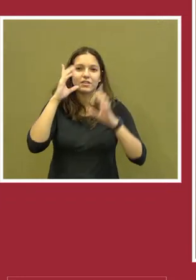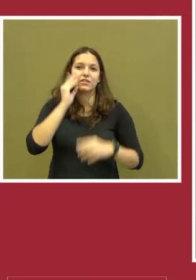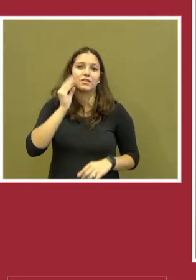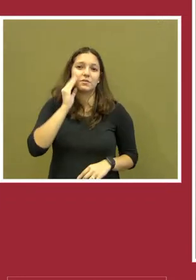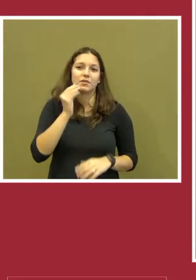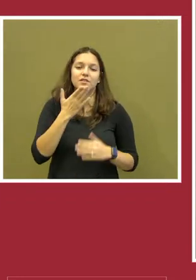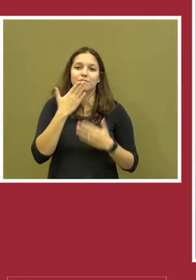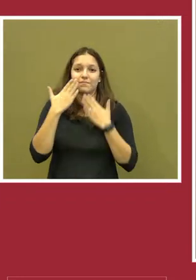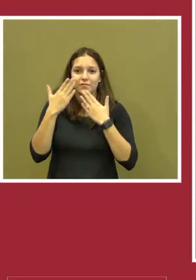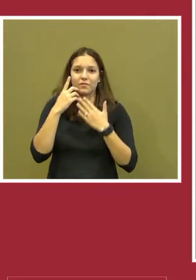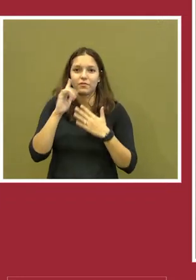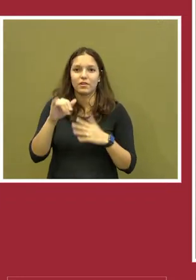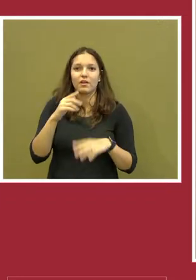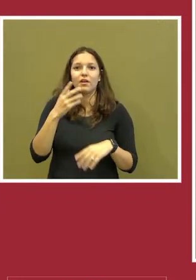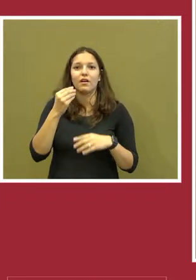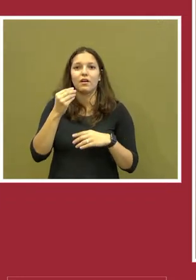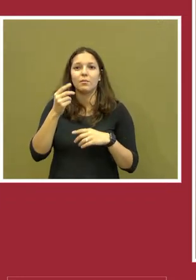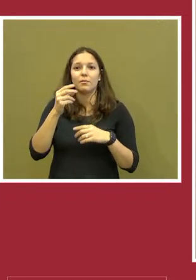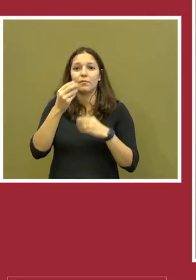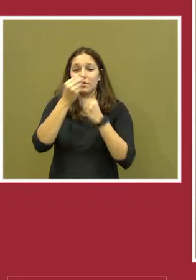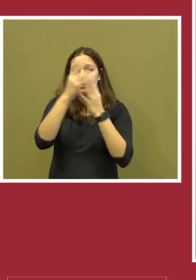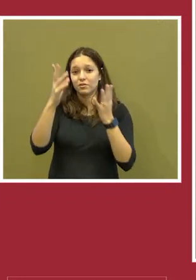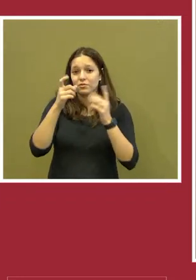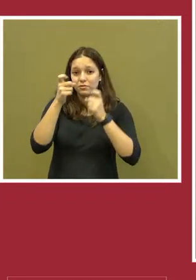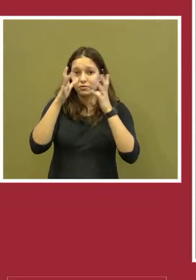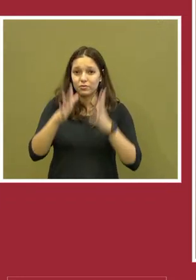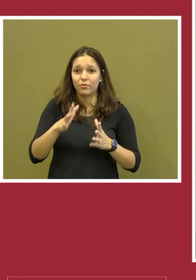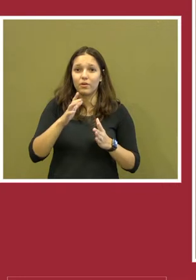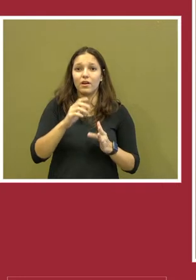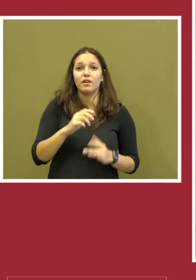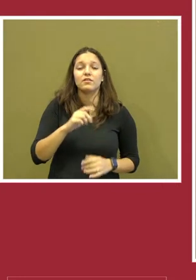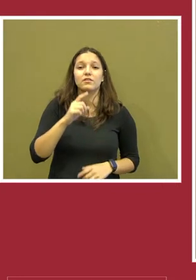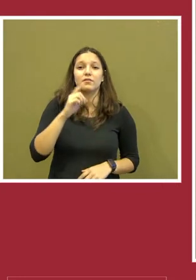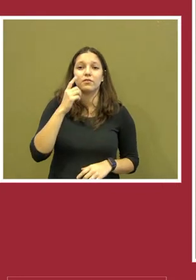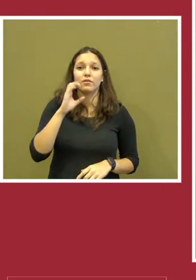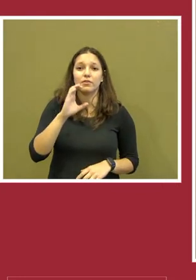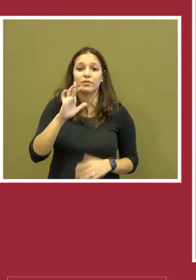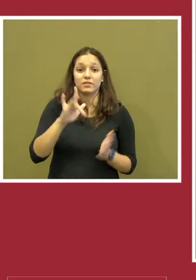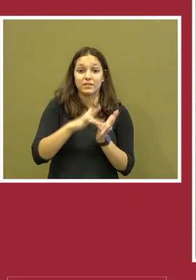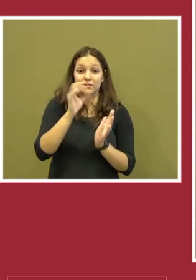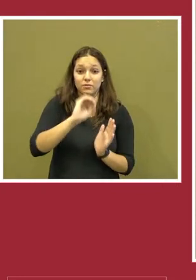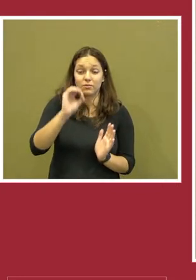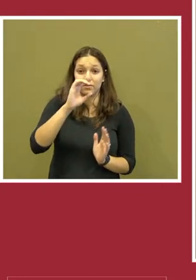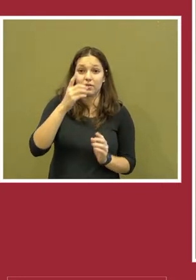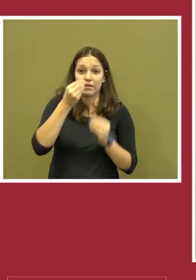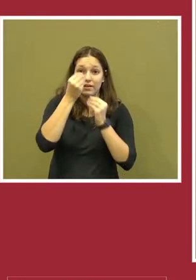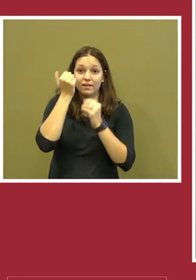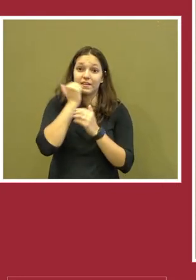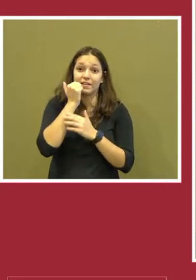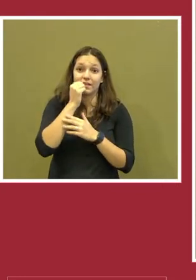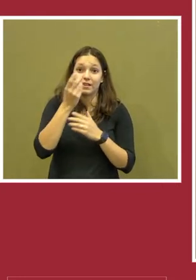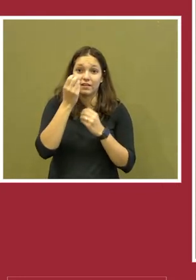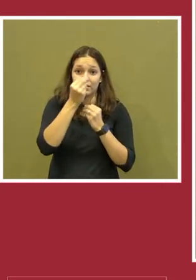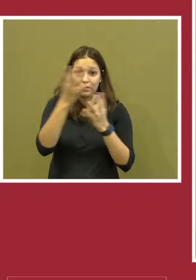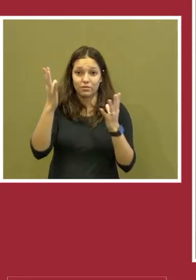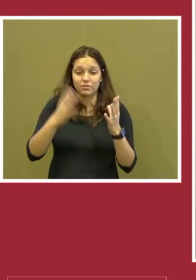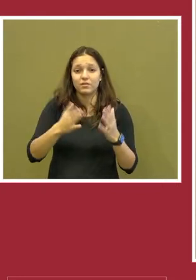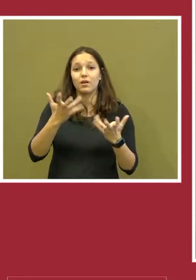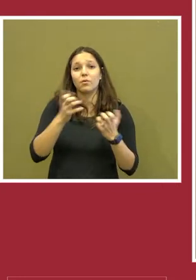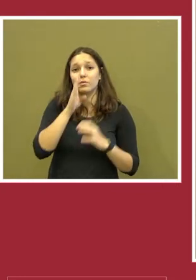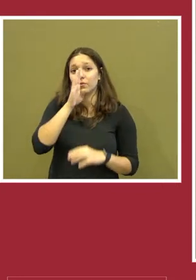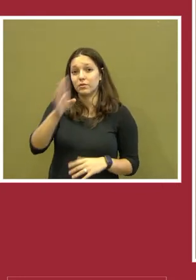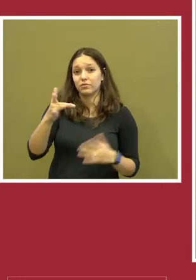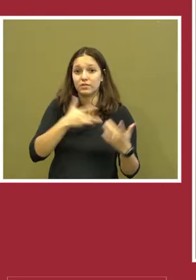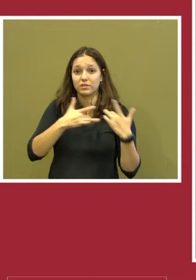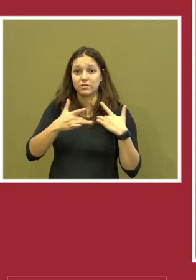I'm also the news director at Central Oregon Daily News, which is your local ABC and CBS, and I'm here today in my professional capacity to address some concerns